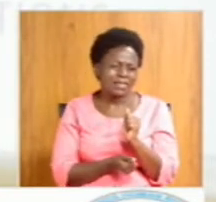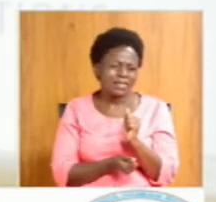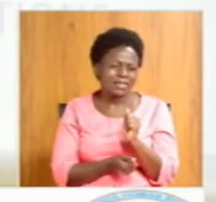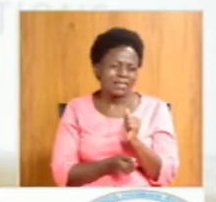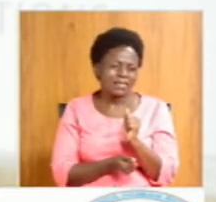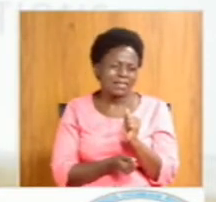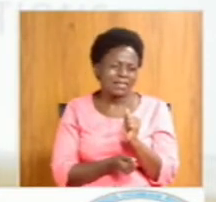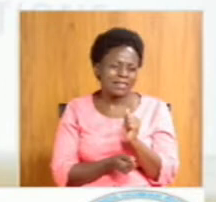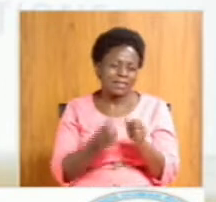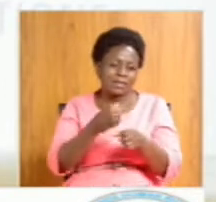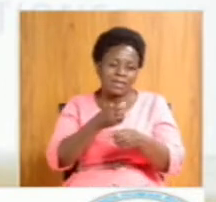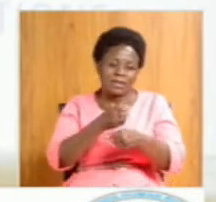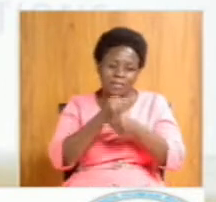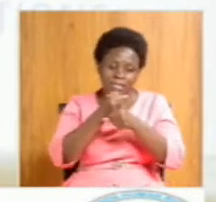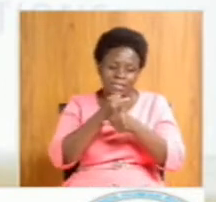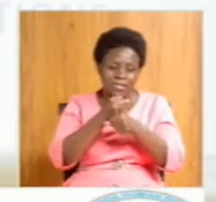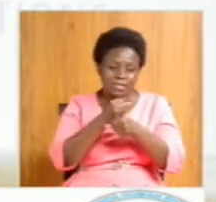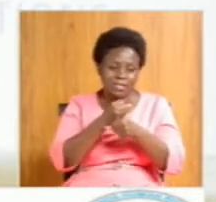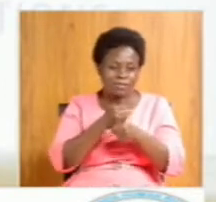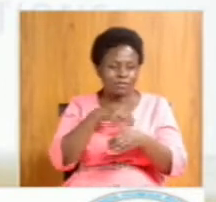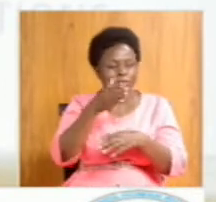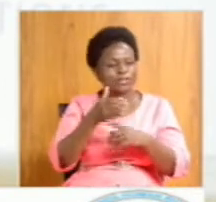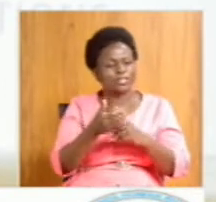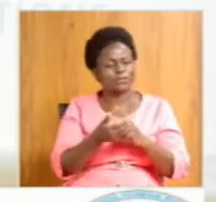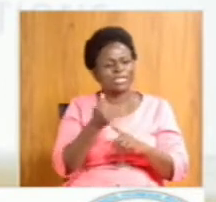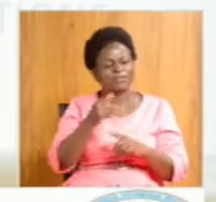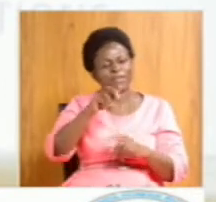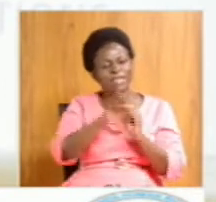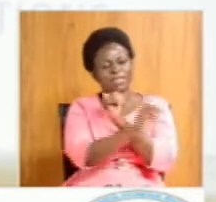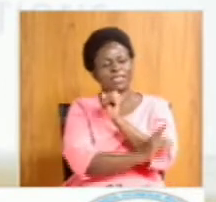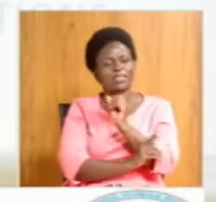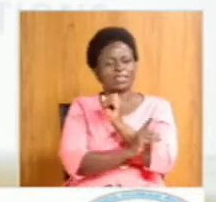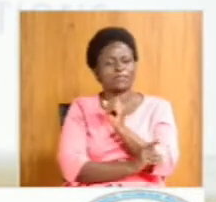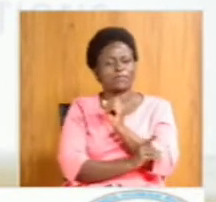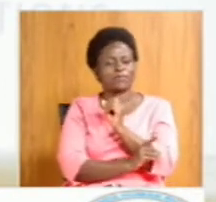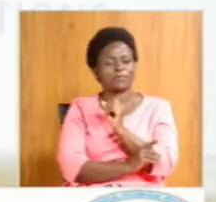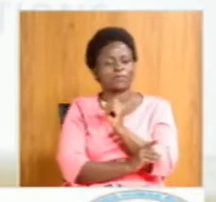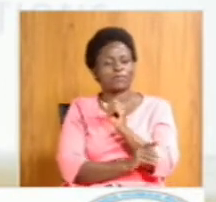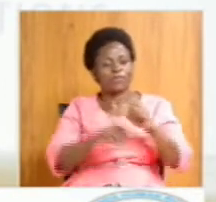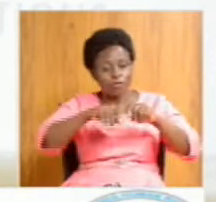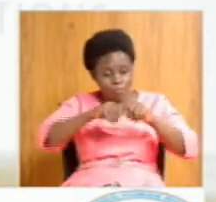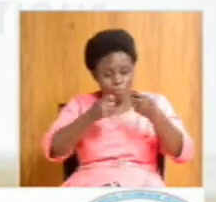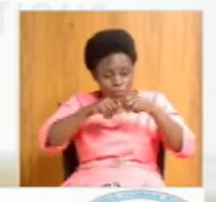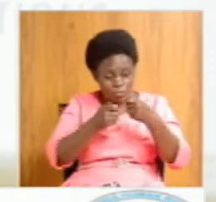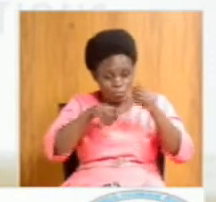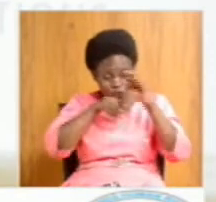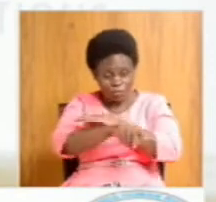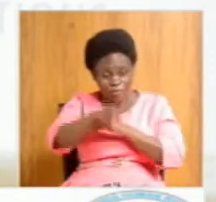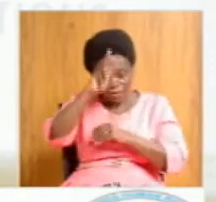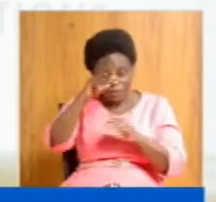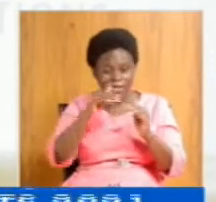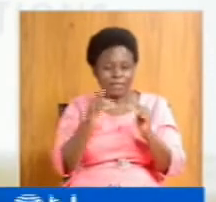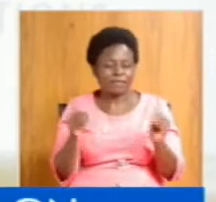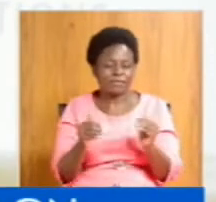So the budget that we always receive at the district, if we break it down to the village